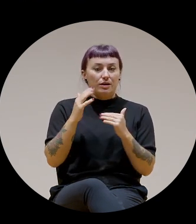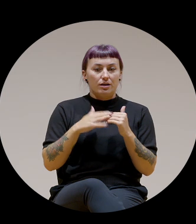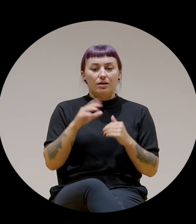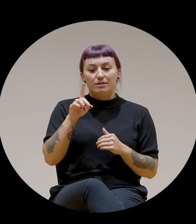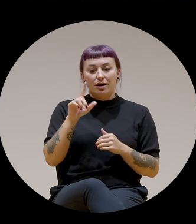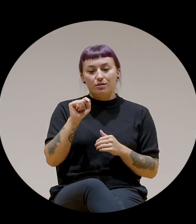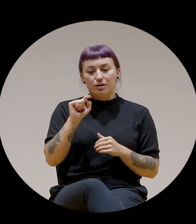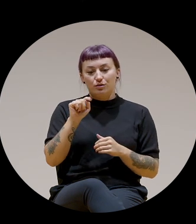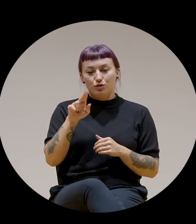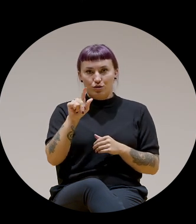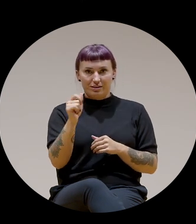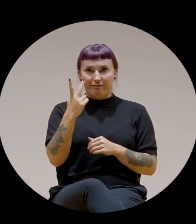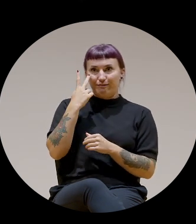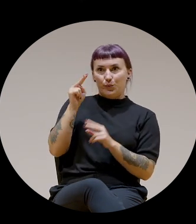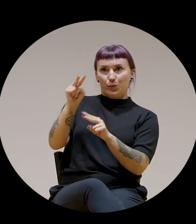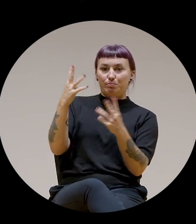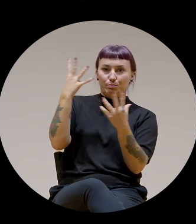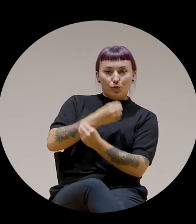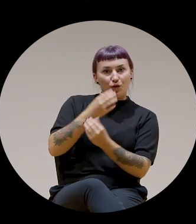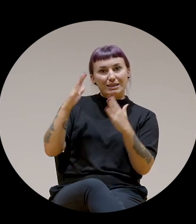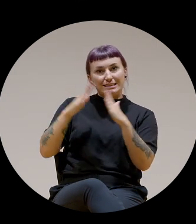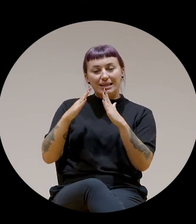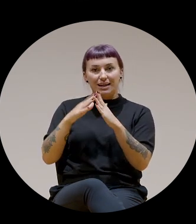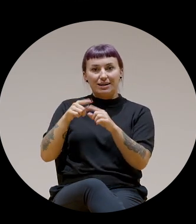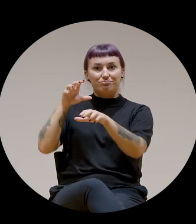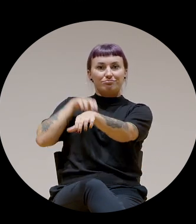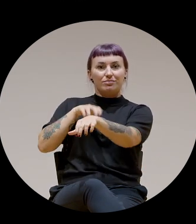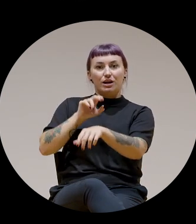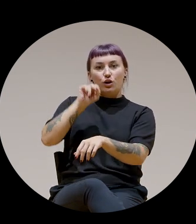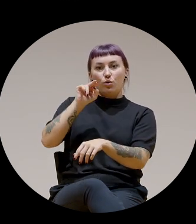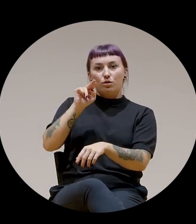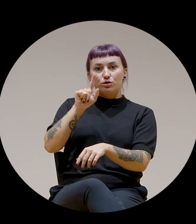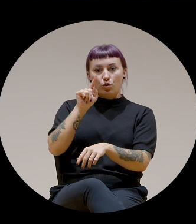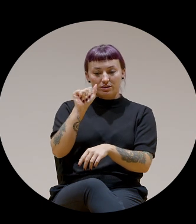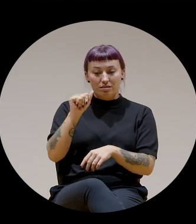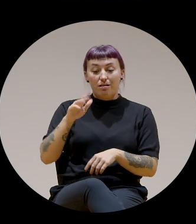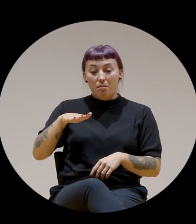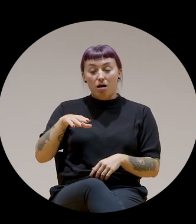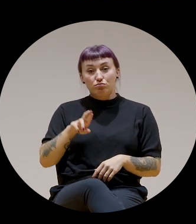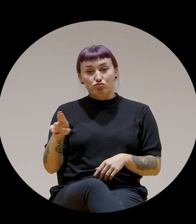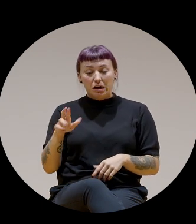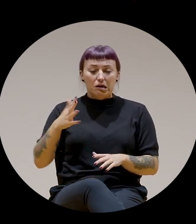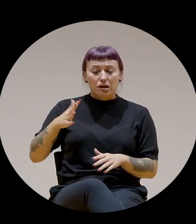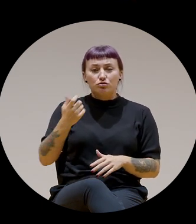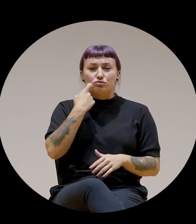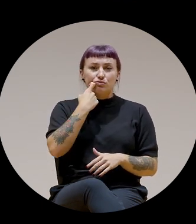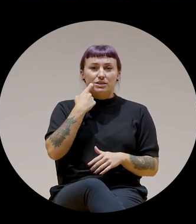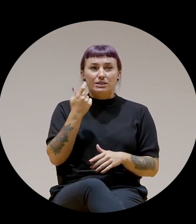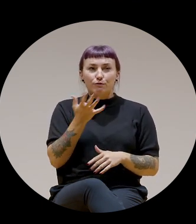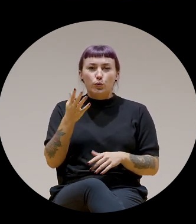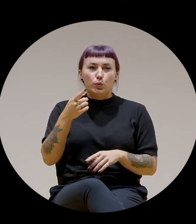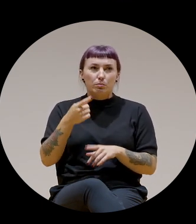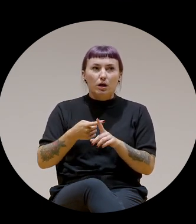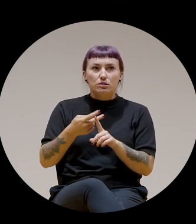see downtown Tulsa. We have a beautiful view of the city from where we are in North Tulsa. And on the bottom right is a relatively recent, I think